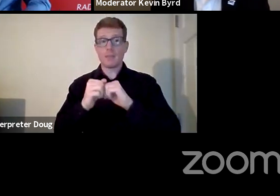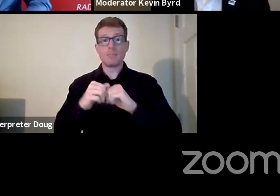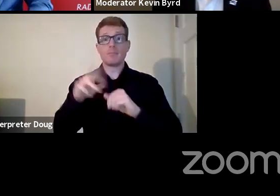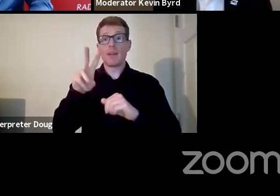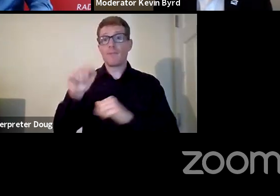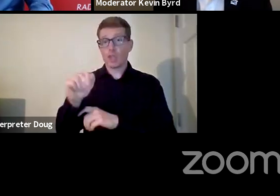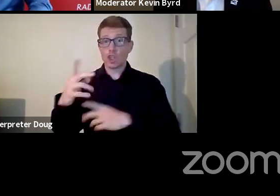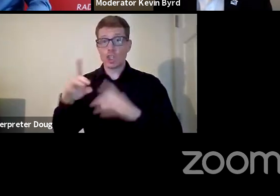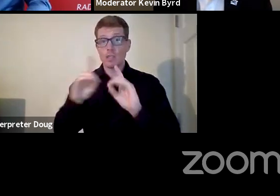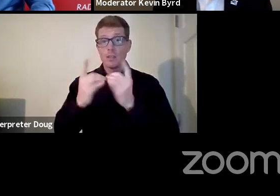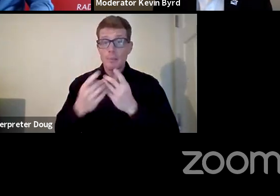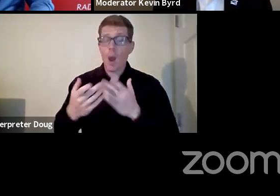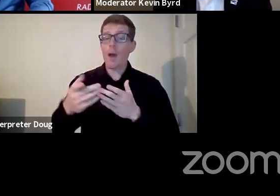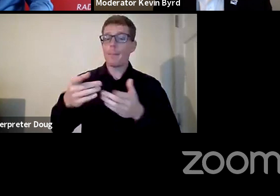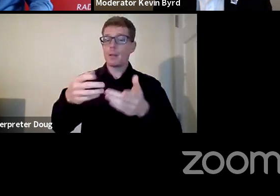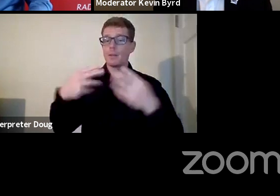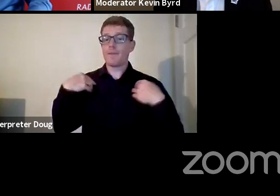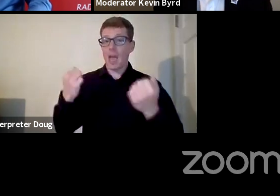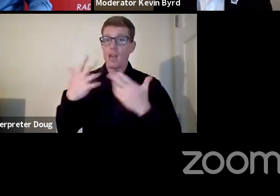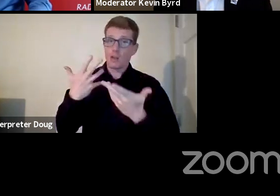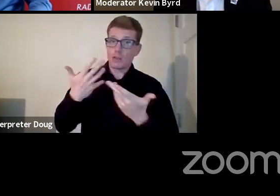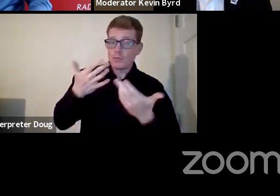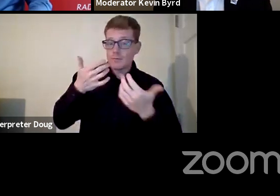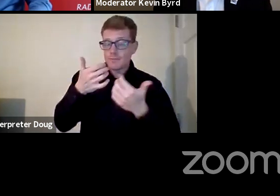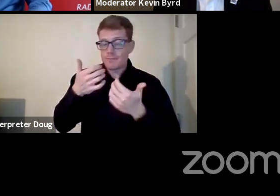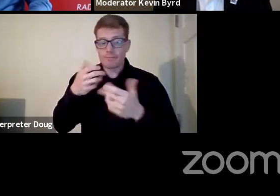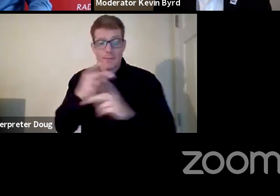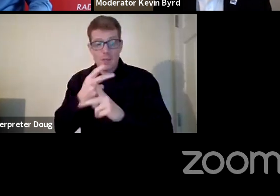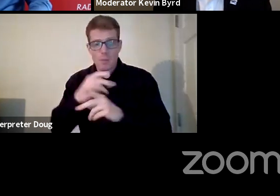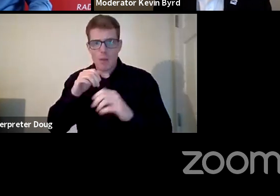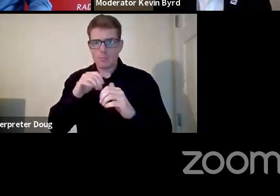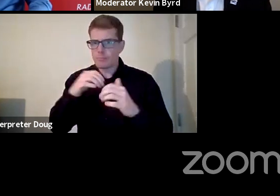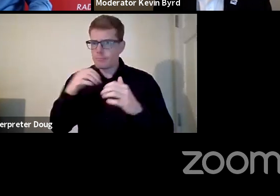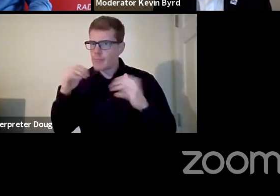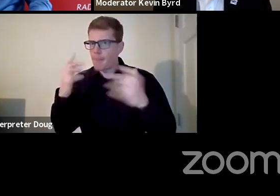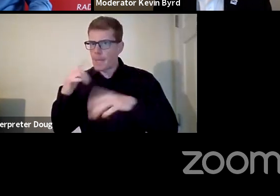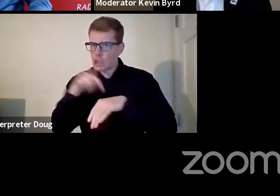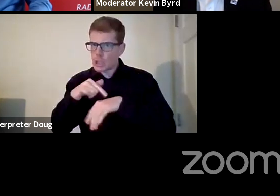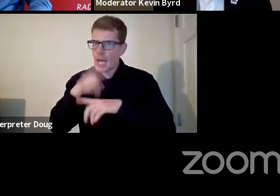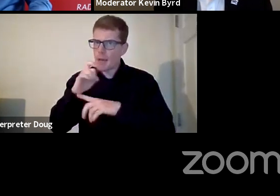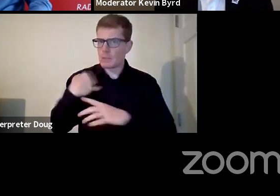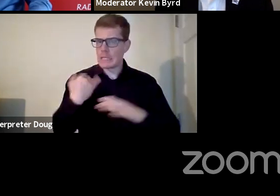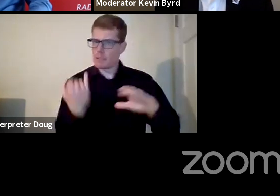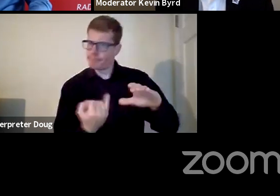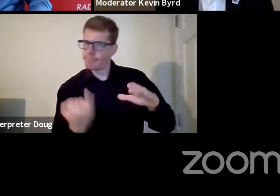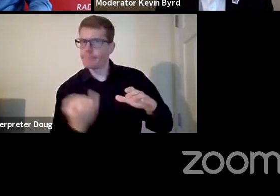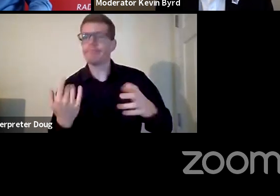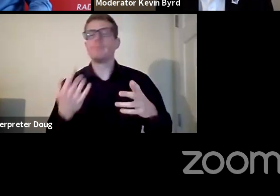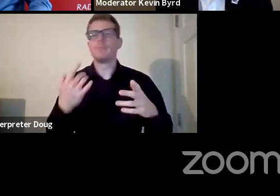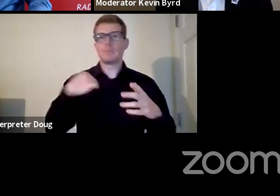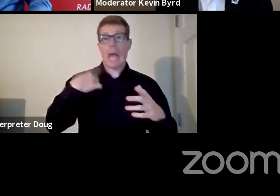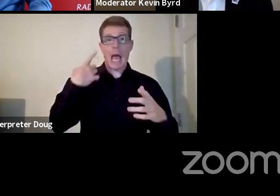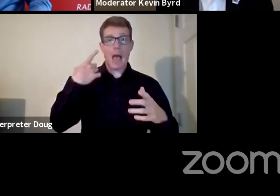have an outbreak. So I think it can work, but it will require a culture of supporting everyone, each other.